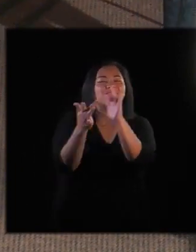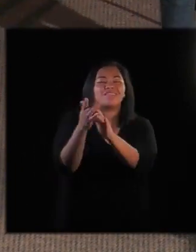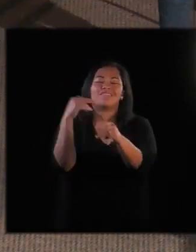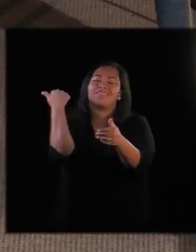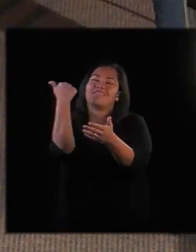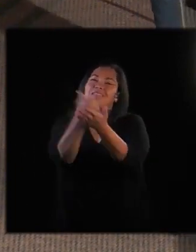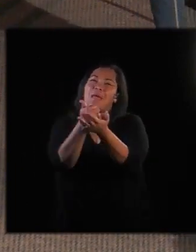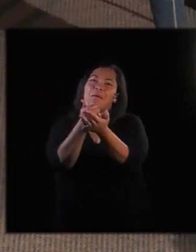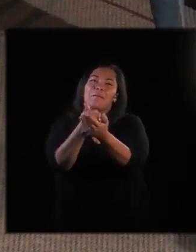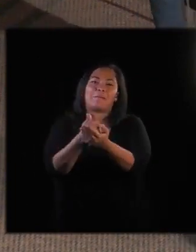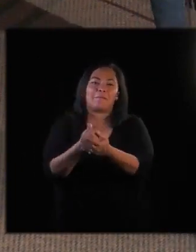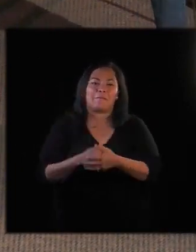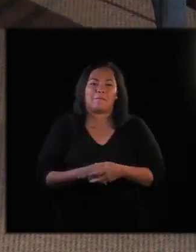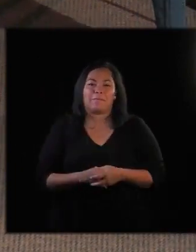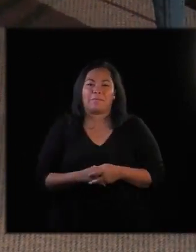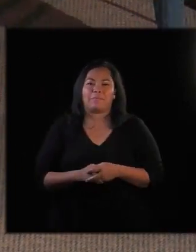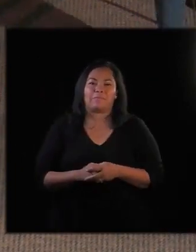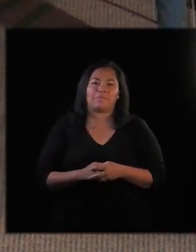we say amen.